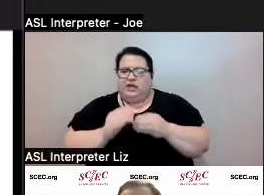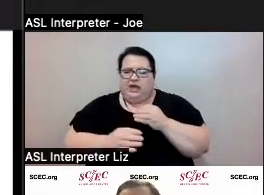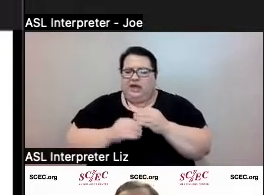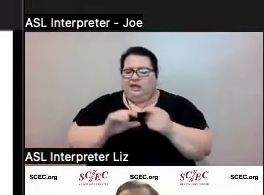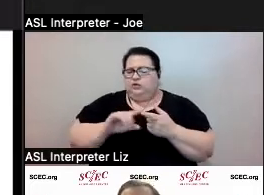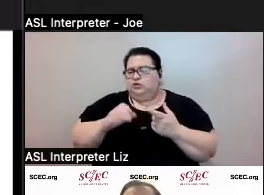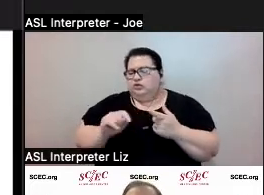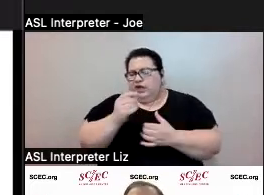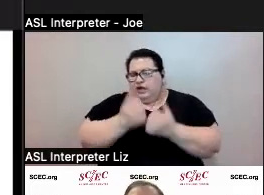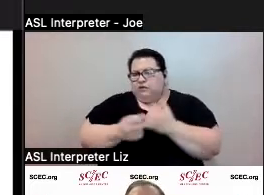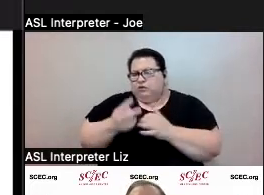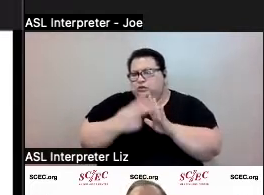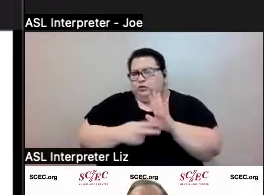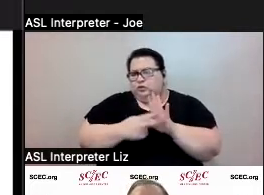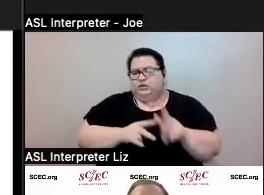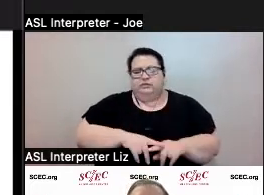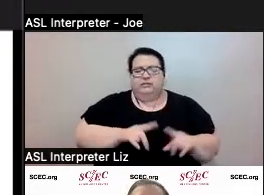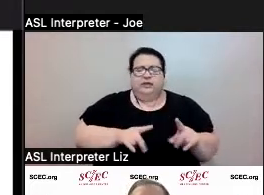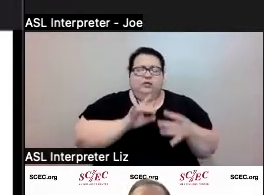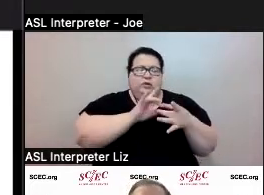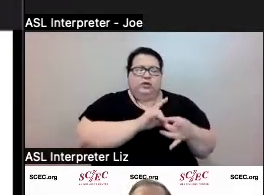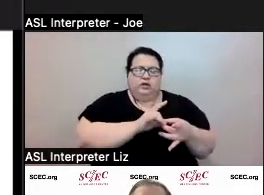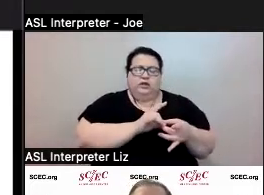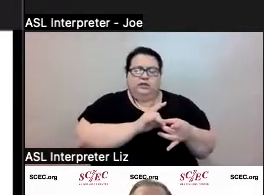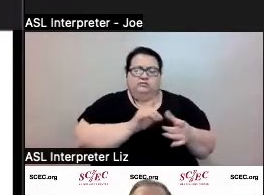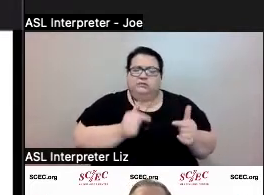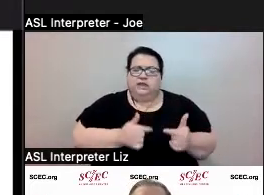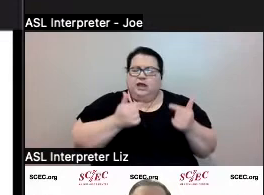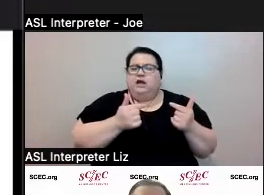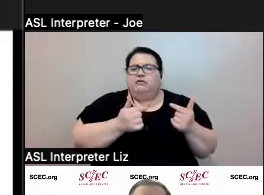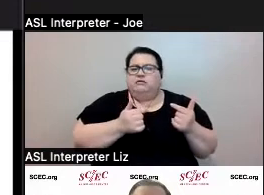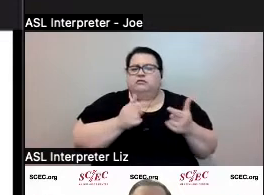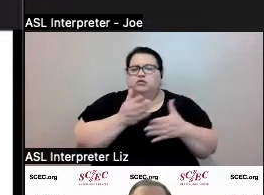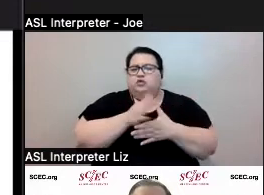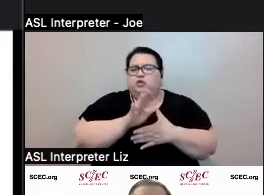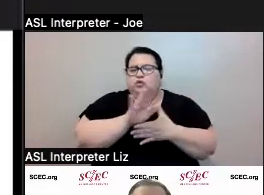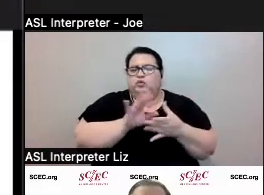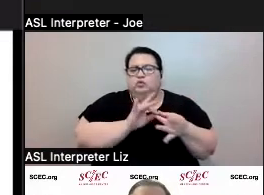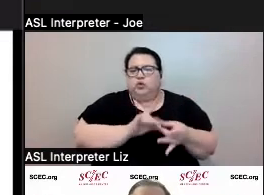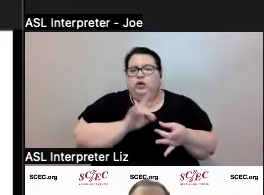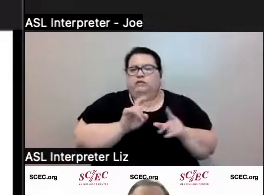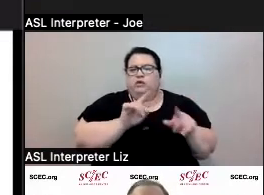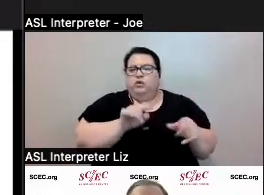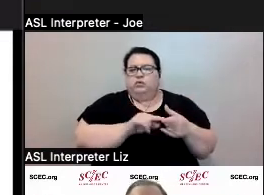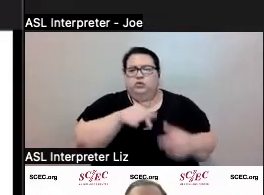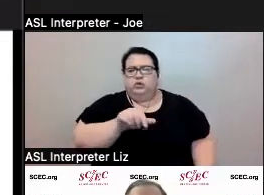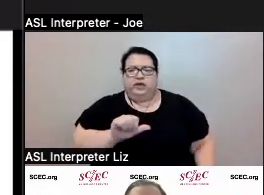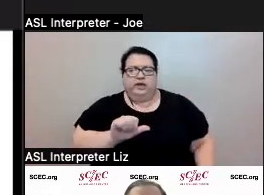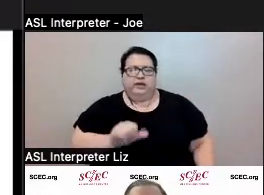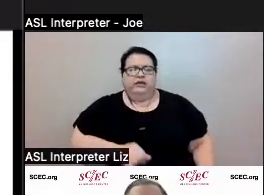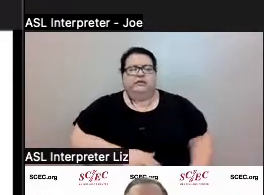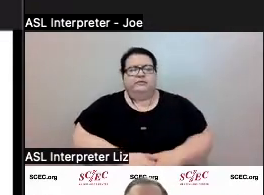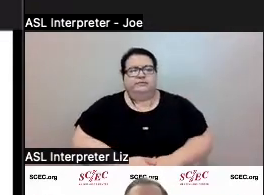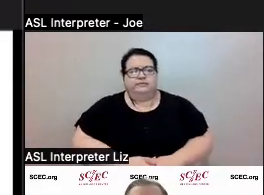for everybody to read, but in terms of coming on live to share your story, you'll need to go into the Q&A. It looks like